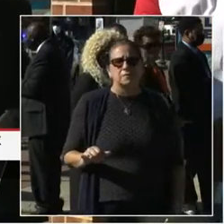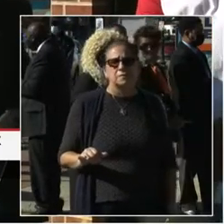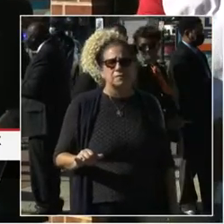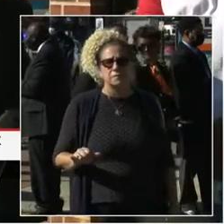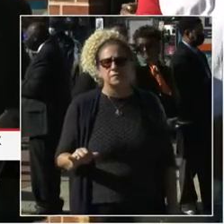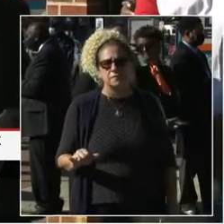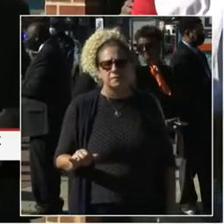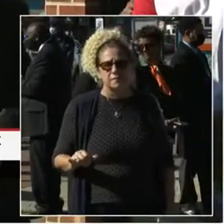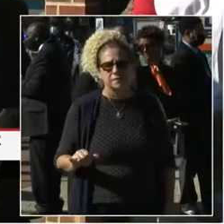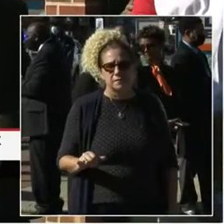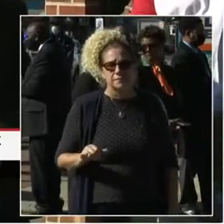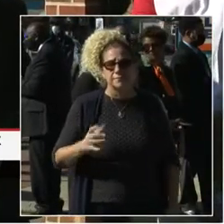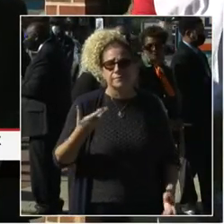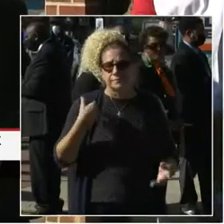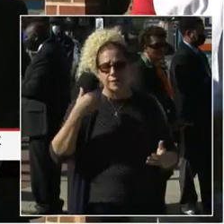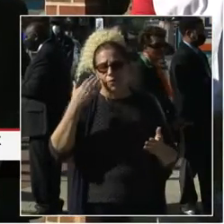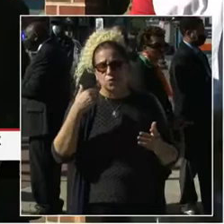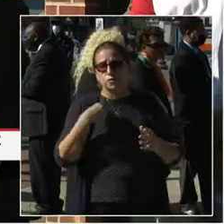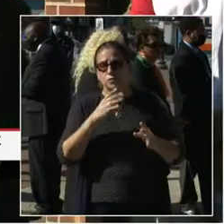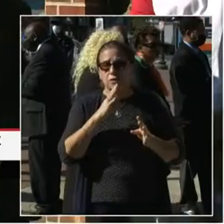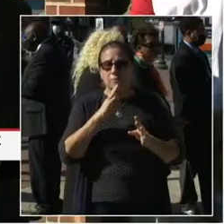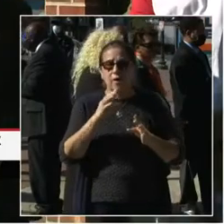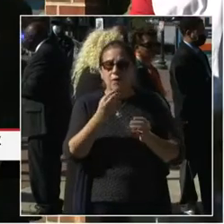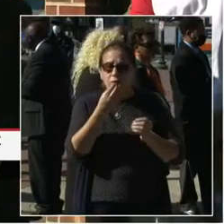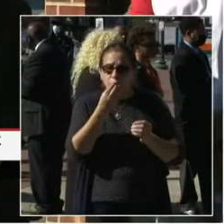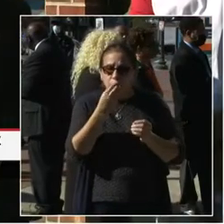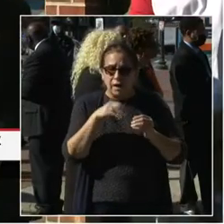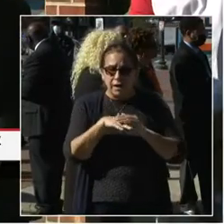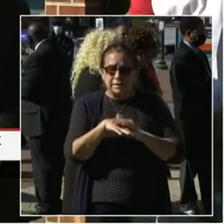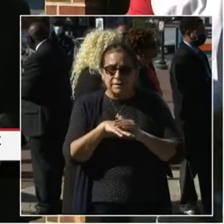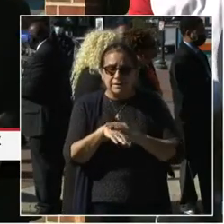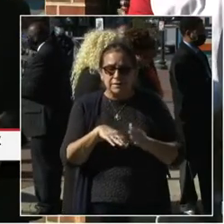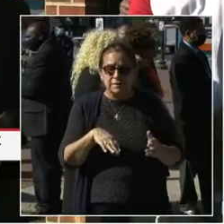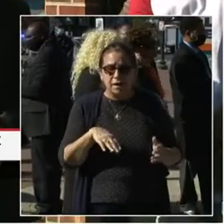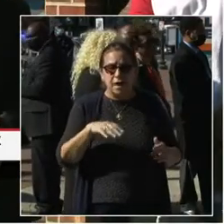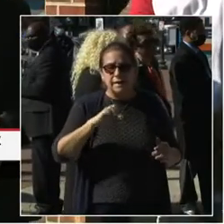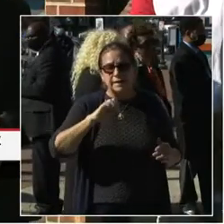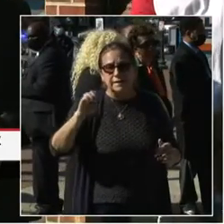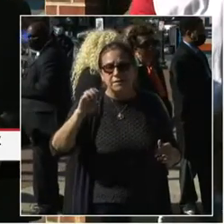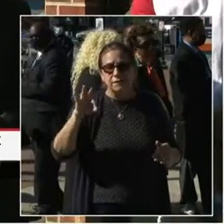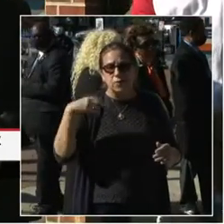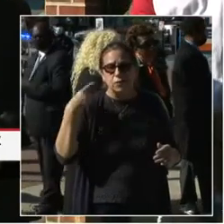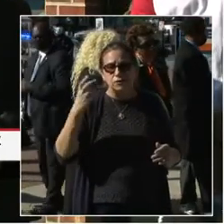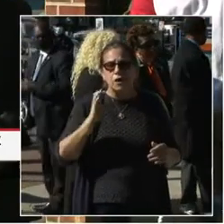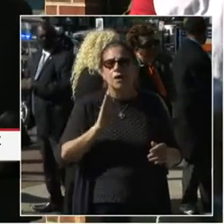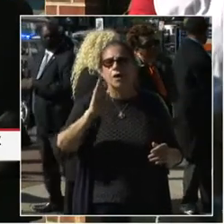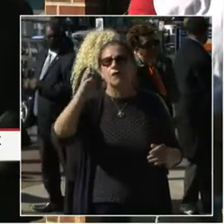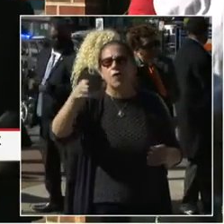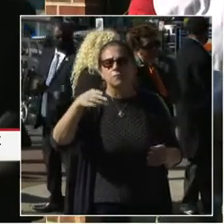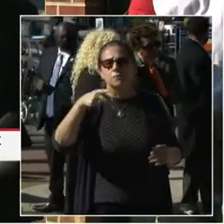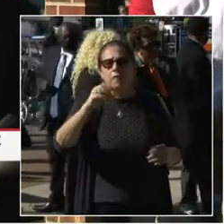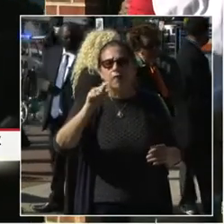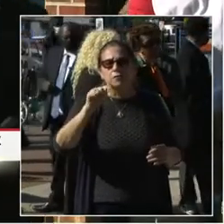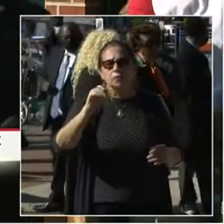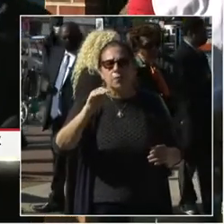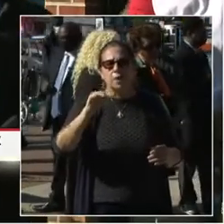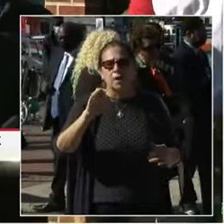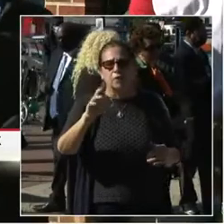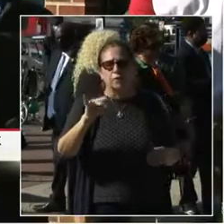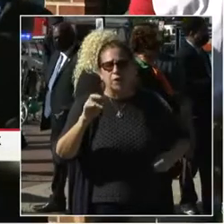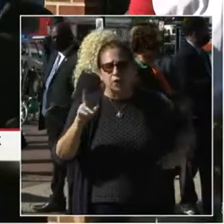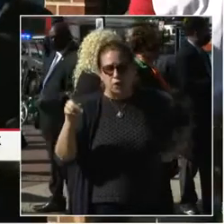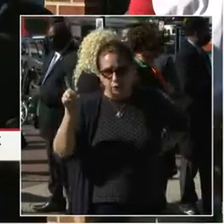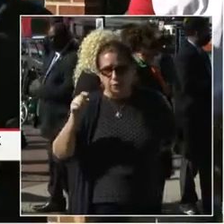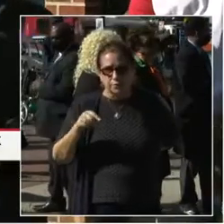there's a vast difference when it comes to the number of grocers. So talk a bit about, what's being done to work